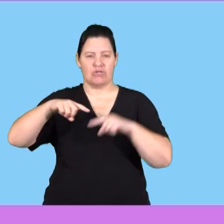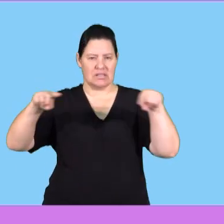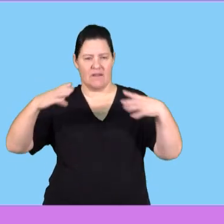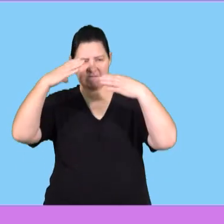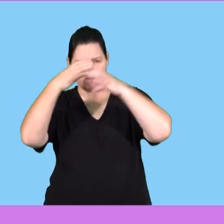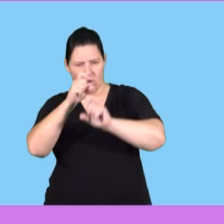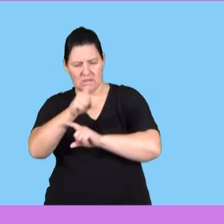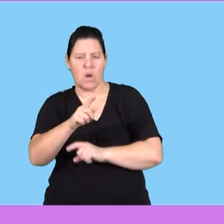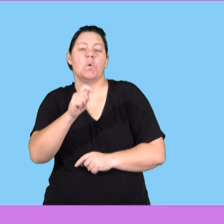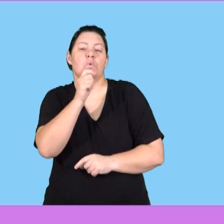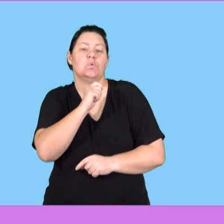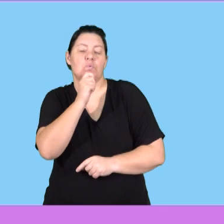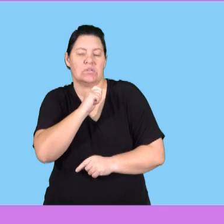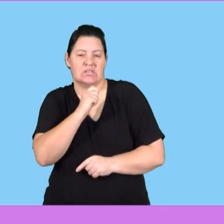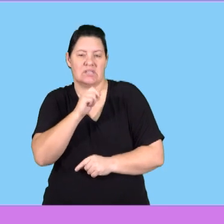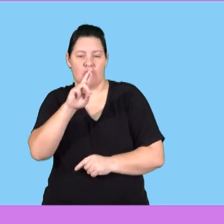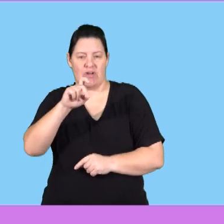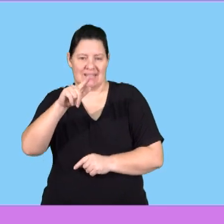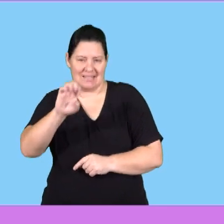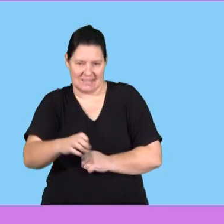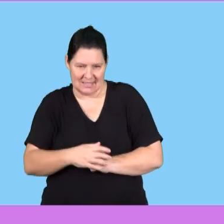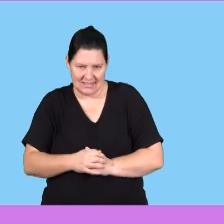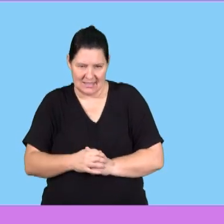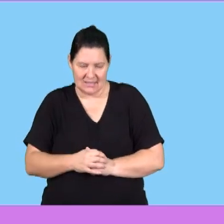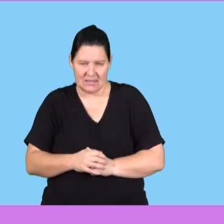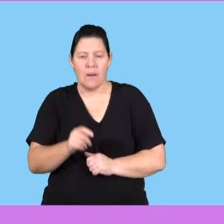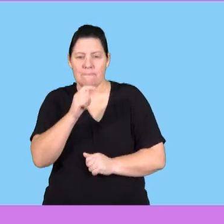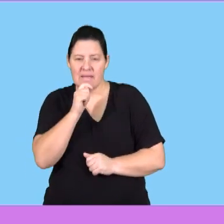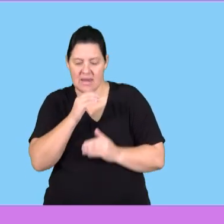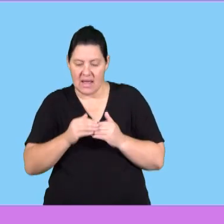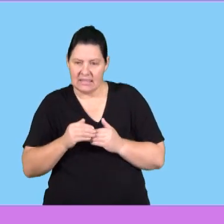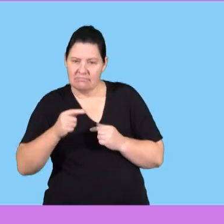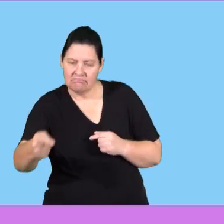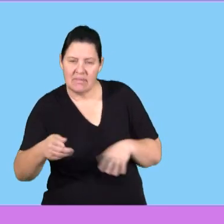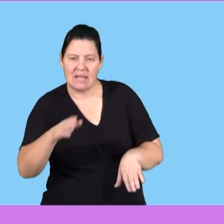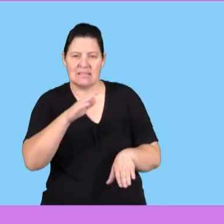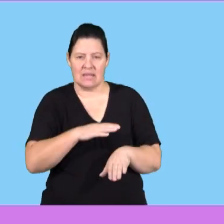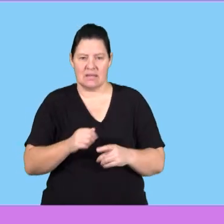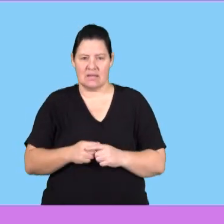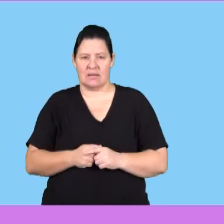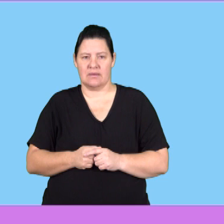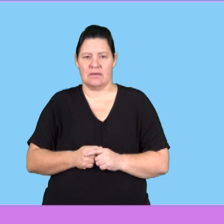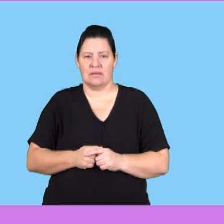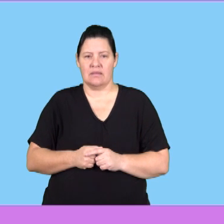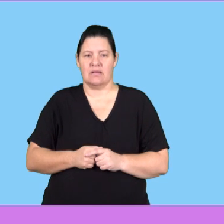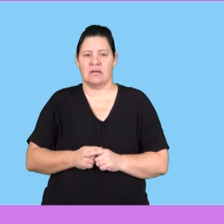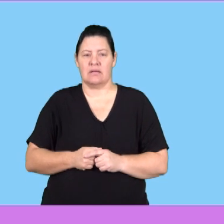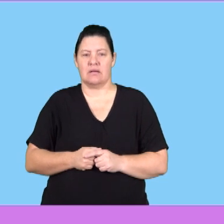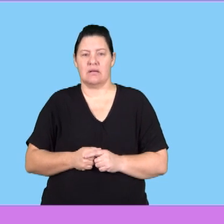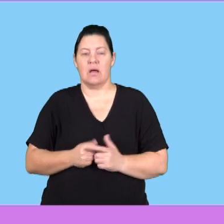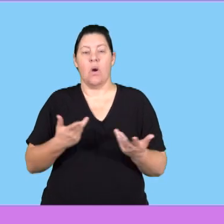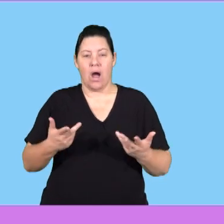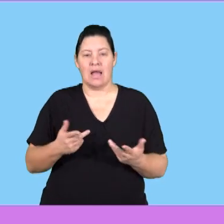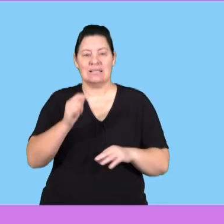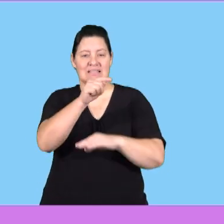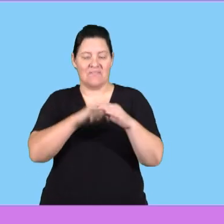is on the consumption rates. We need to find the distance and time and divide it by